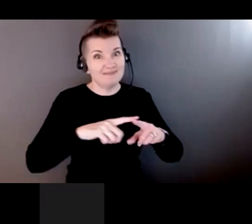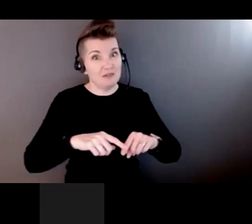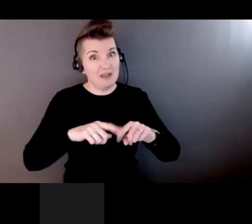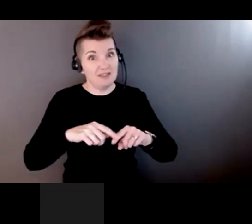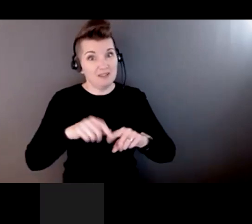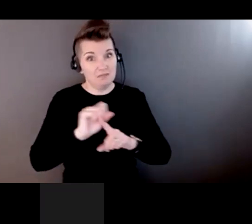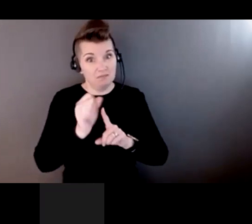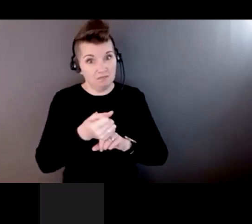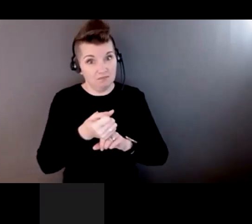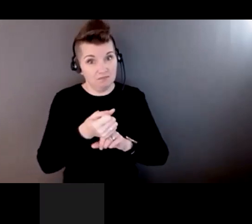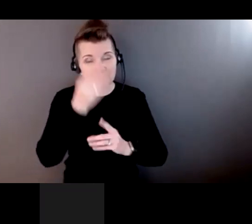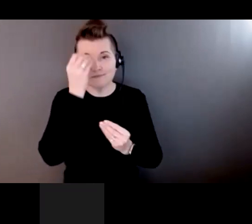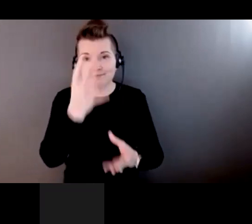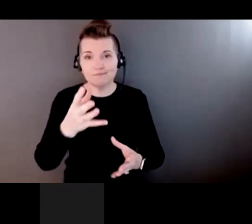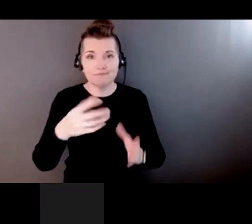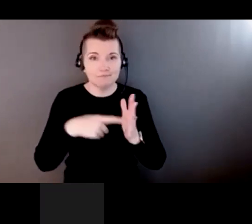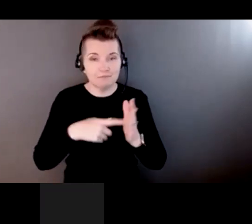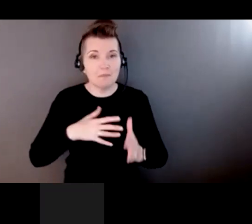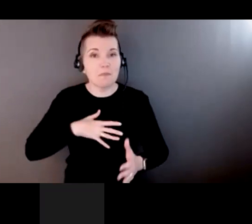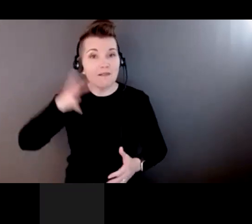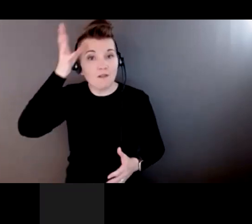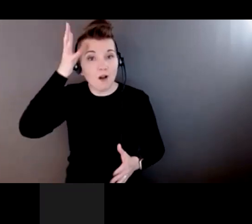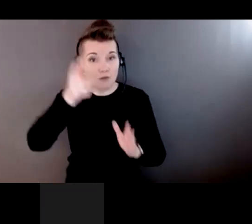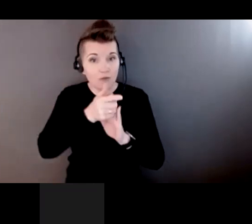My father-in-law, before he passed, he had Alzheimer's.